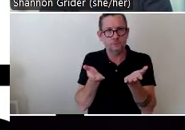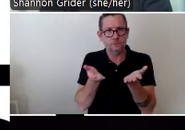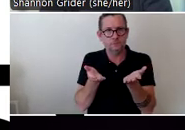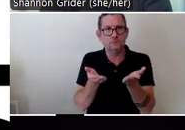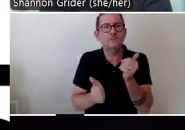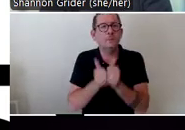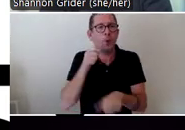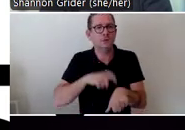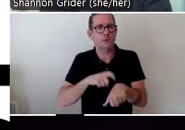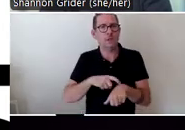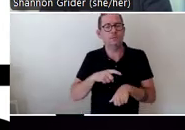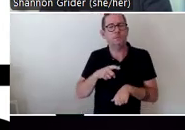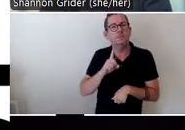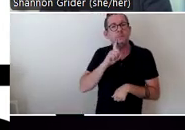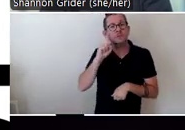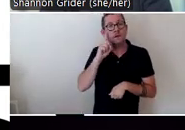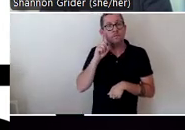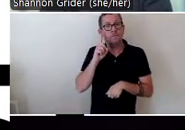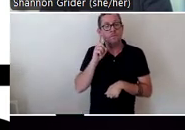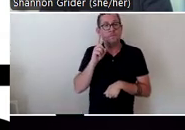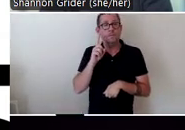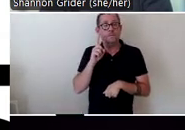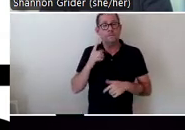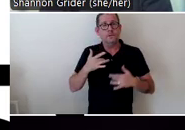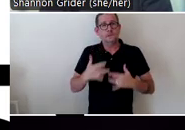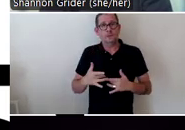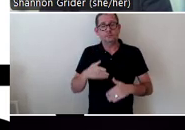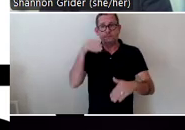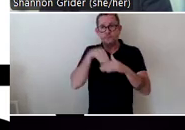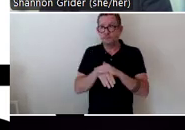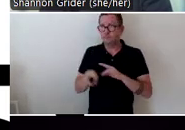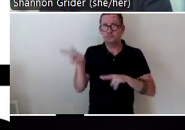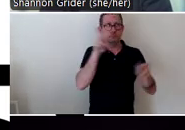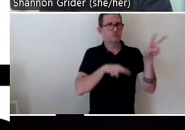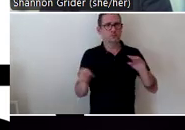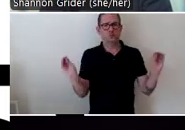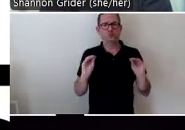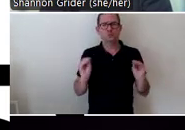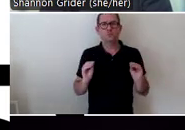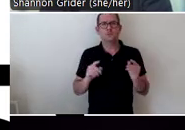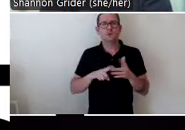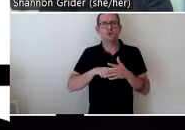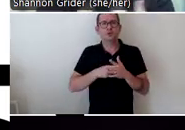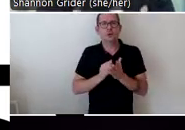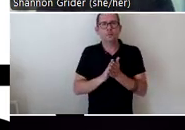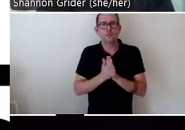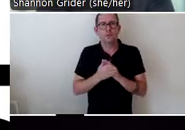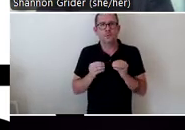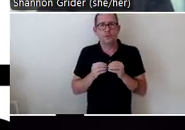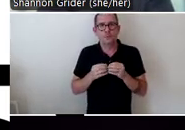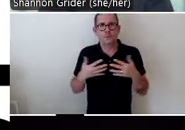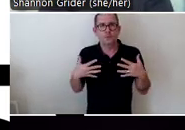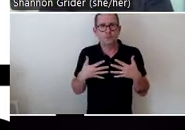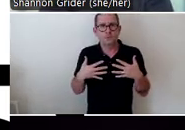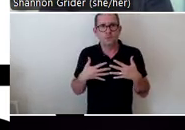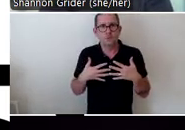providing interpreting services. For example, if you have a deaf or hard of hearing